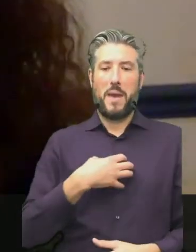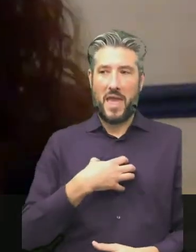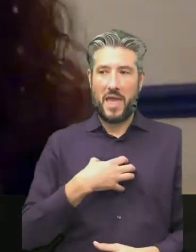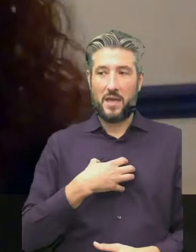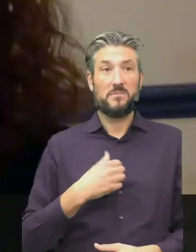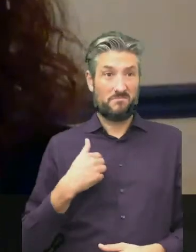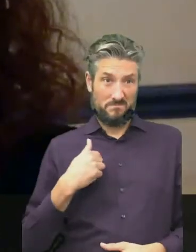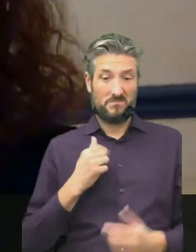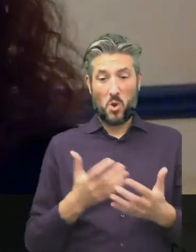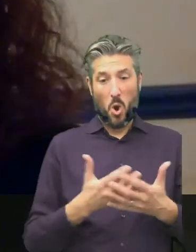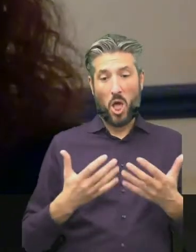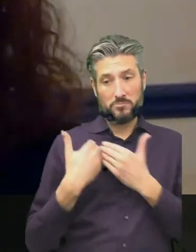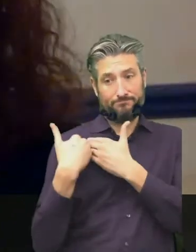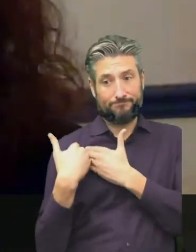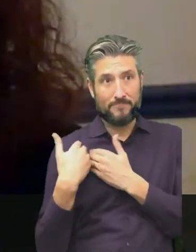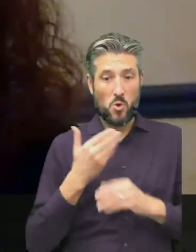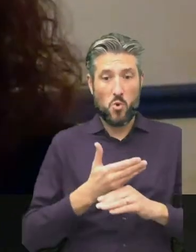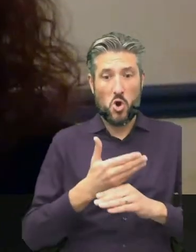southwest London. Wandsworth is